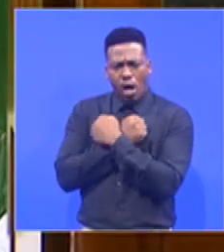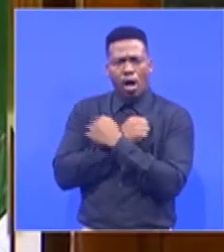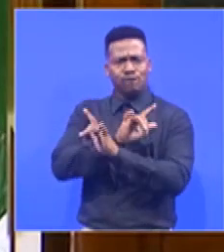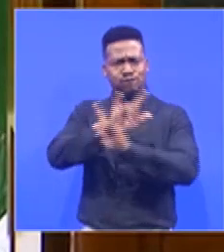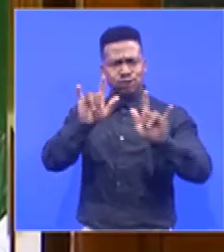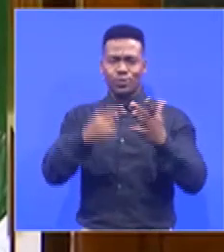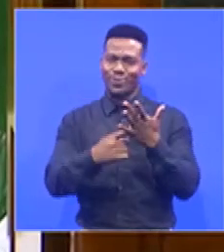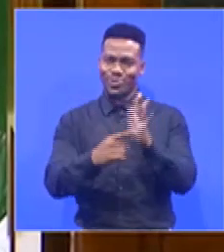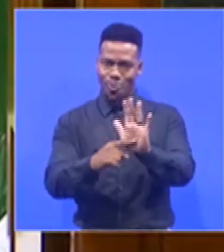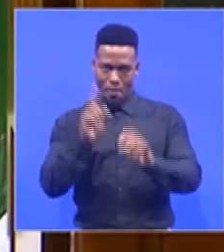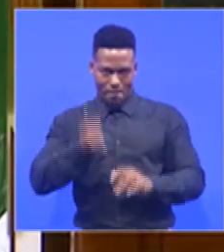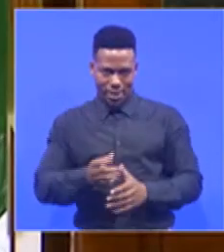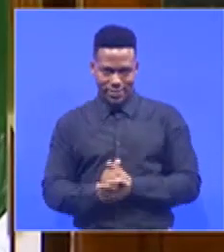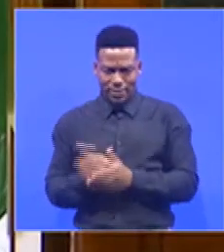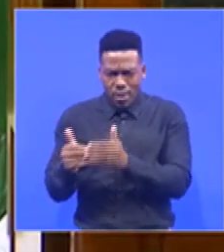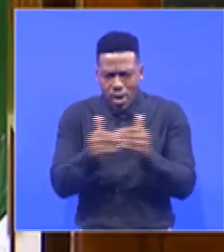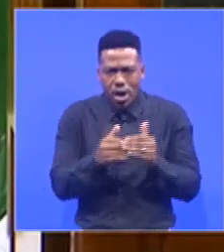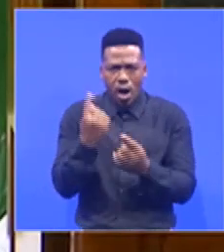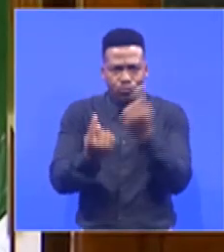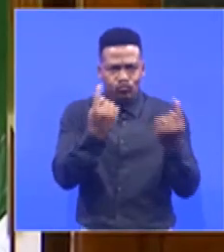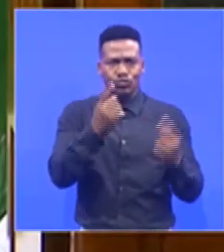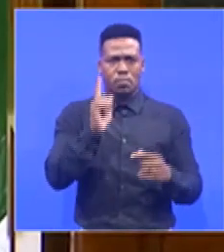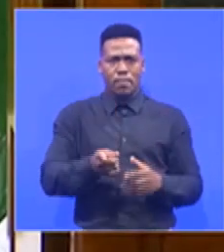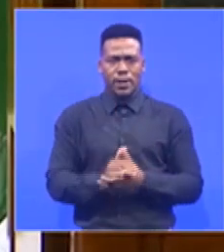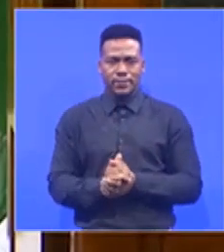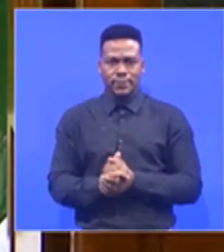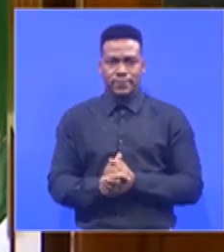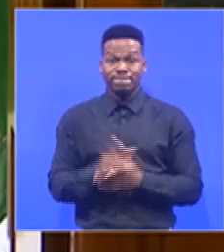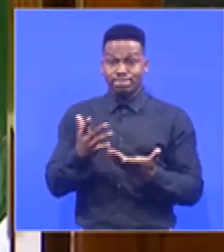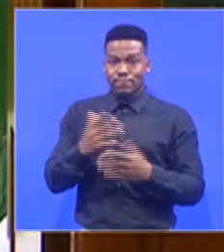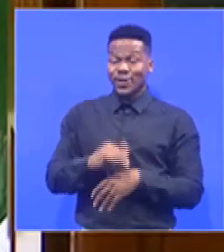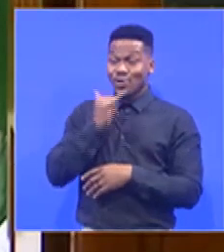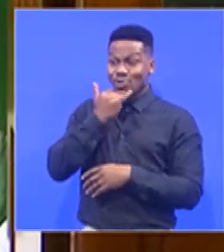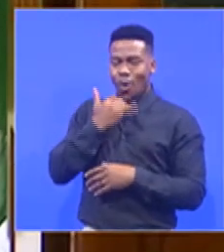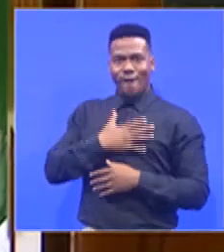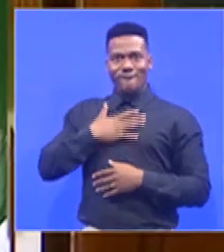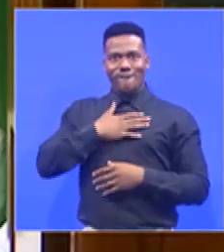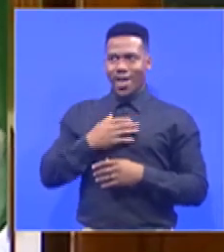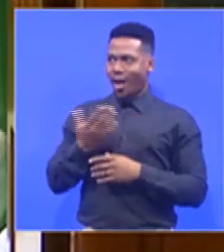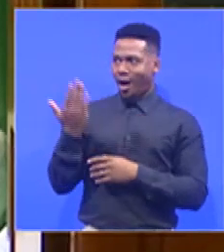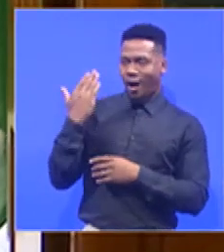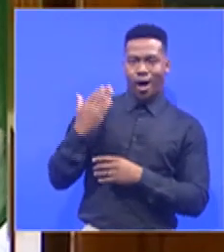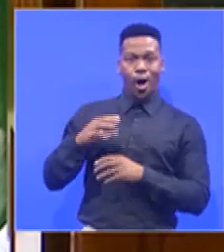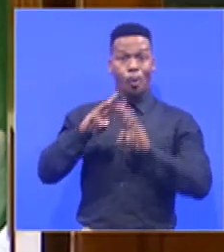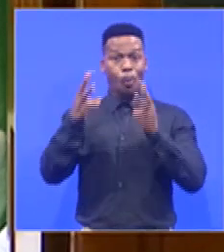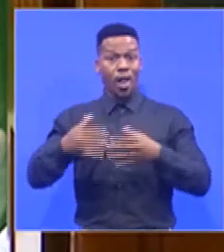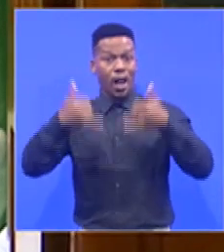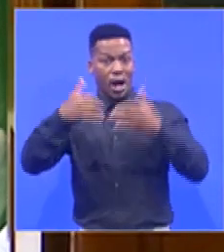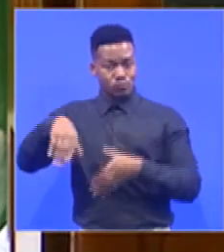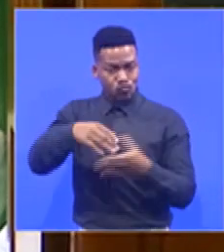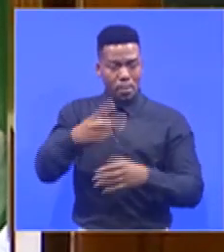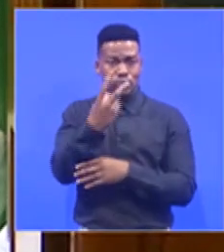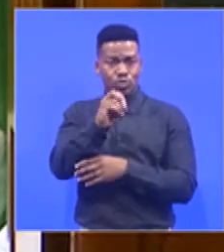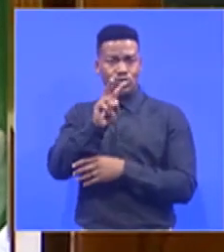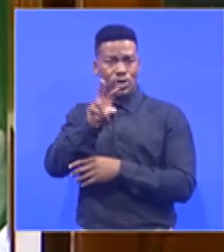other. May the shared joy we experienced during the Rugby World Cup 2023, one of the